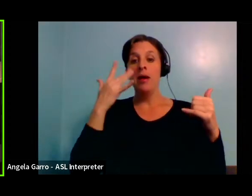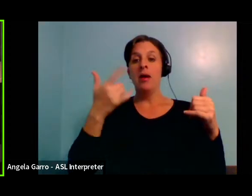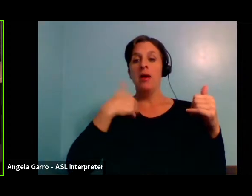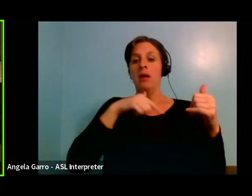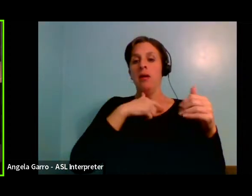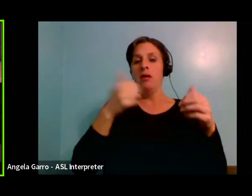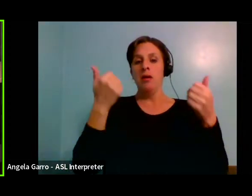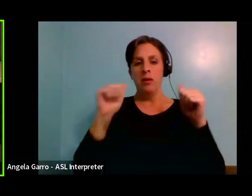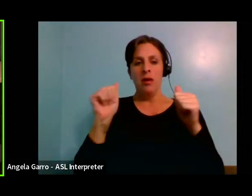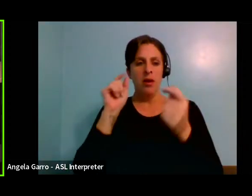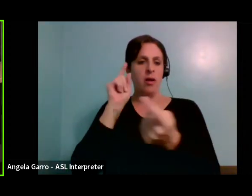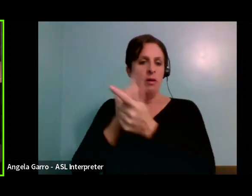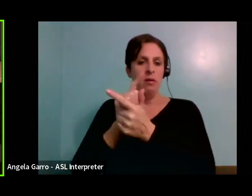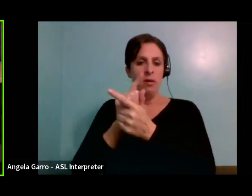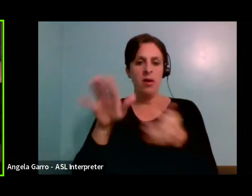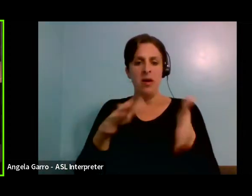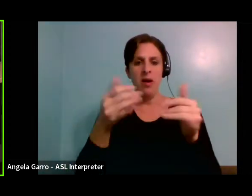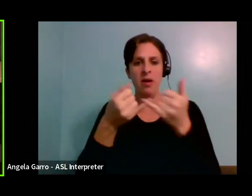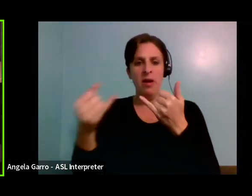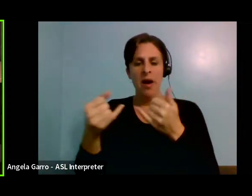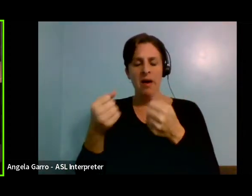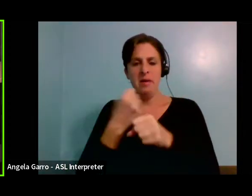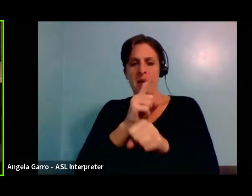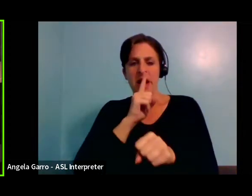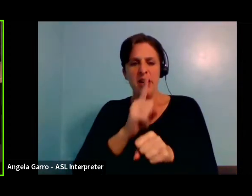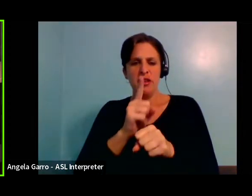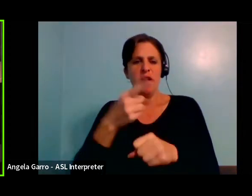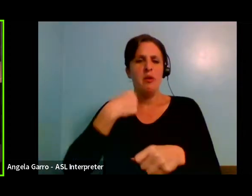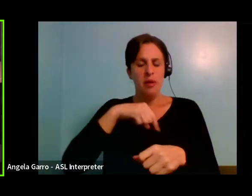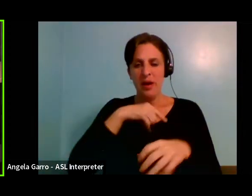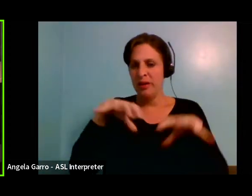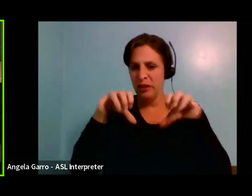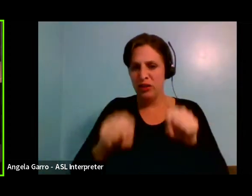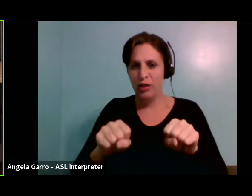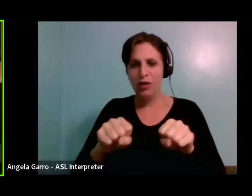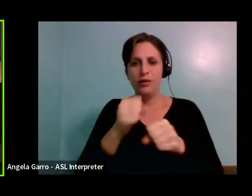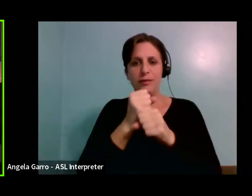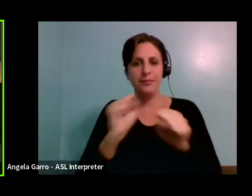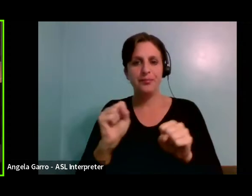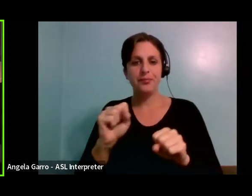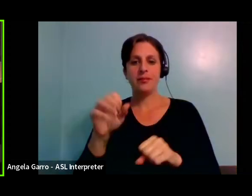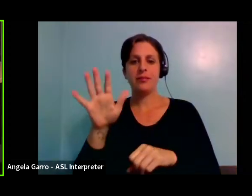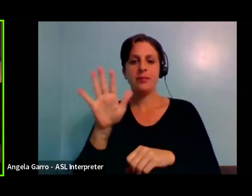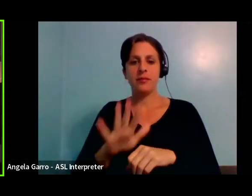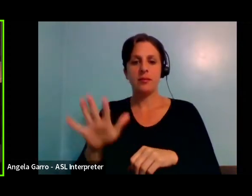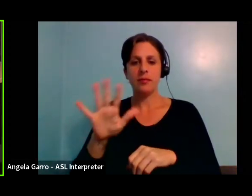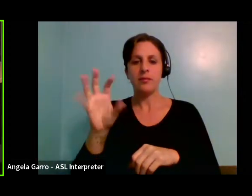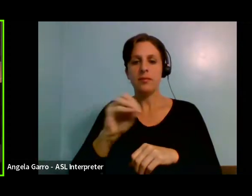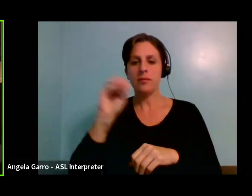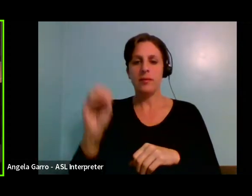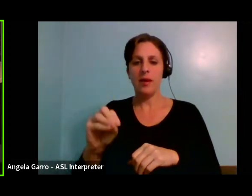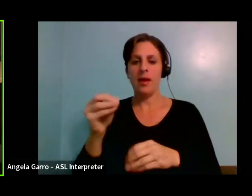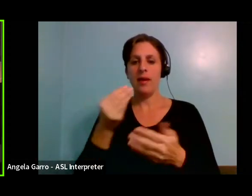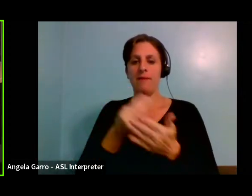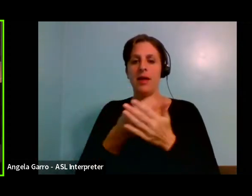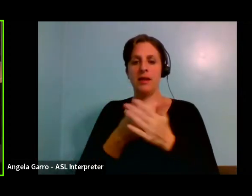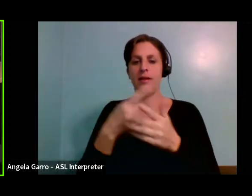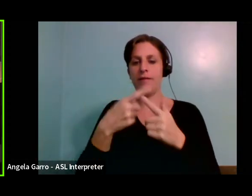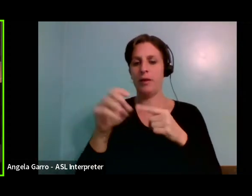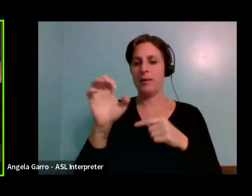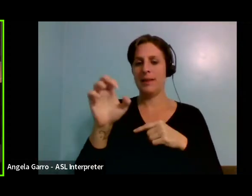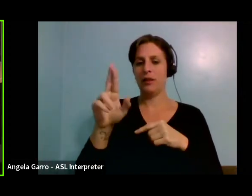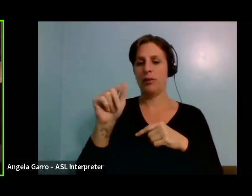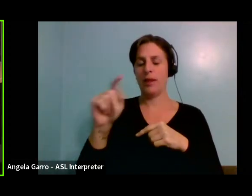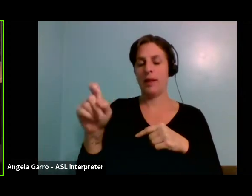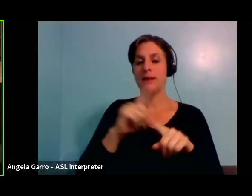meet a deadline to make sure that we secure that 50% funding from E-rate. But I'm happy